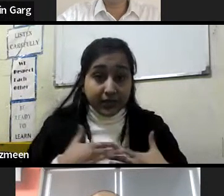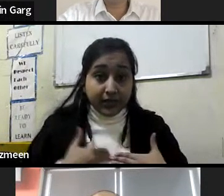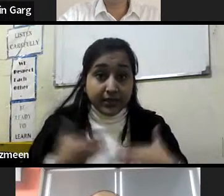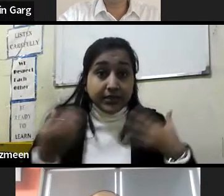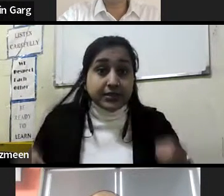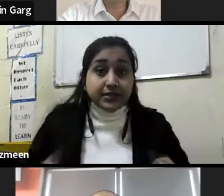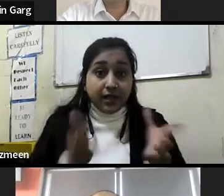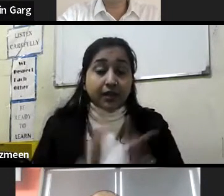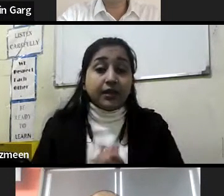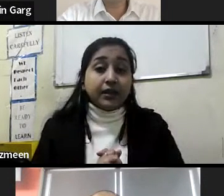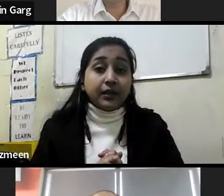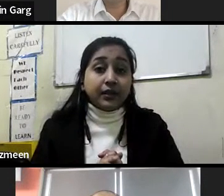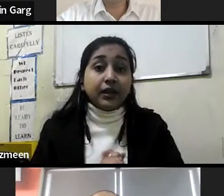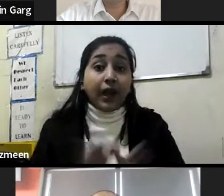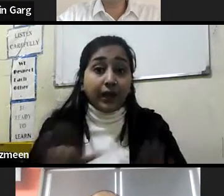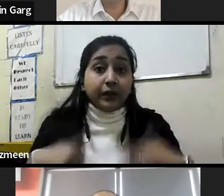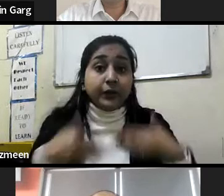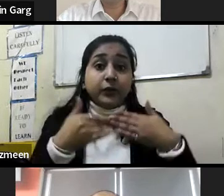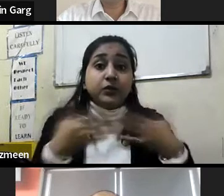with, since you have introduced